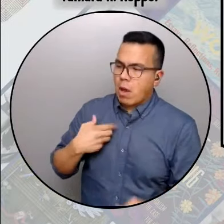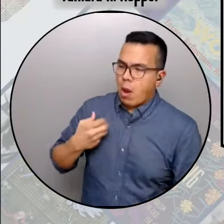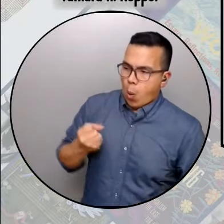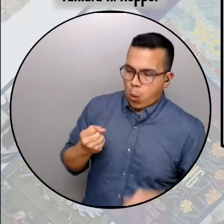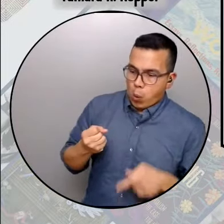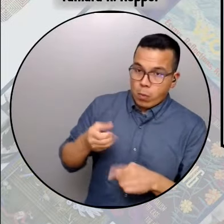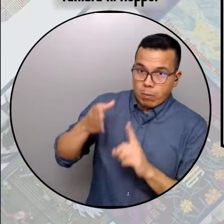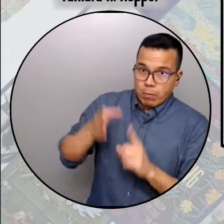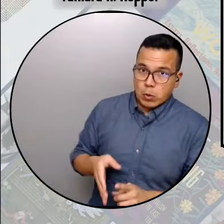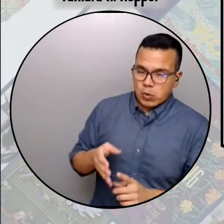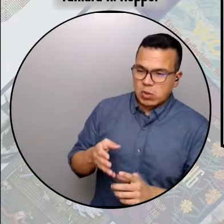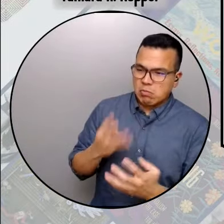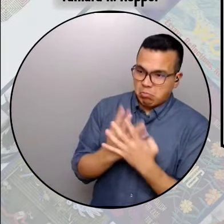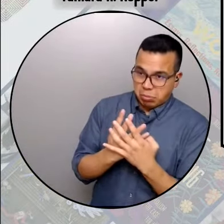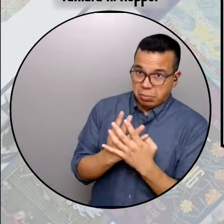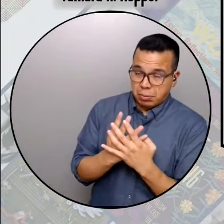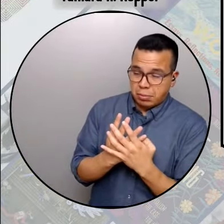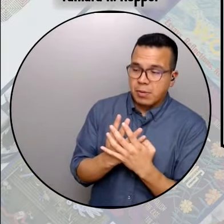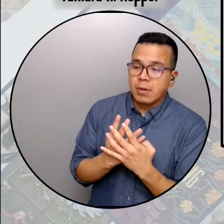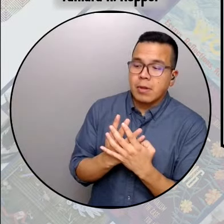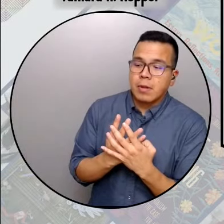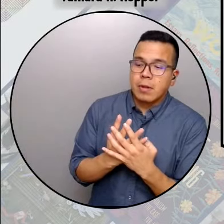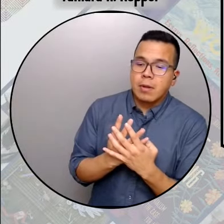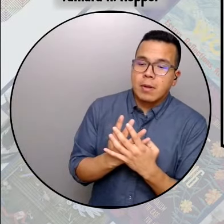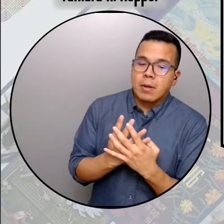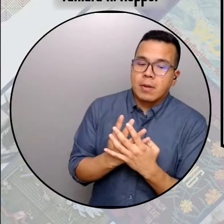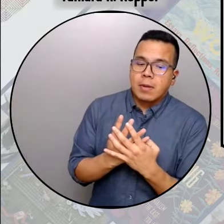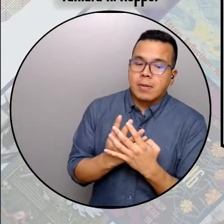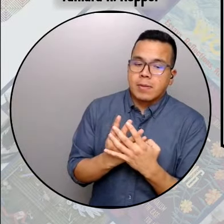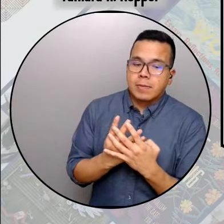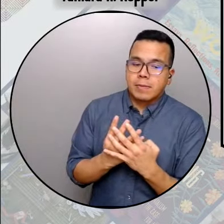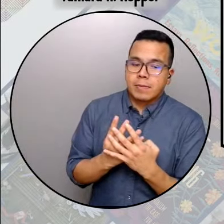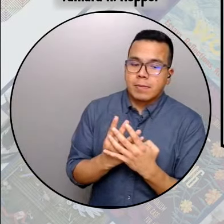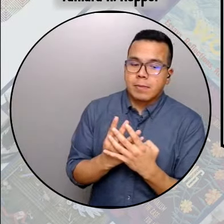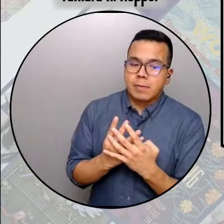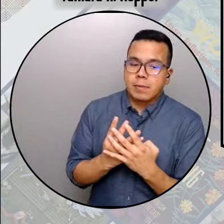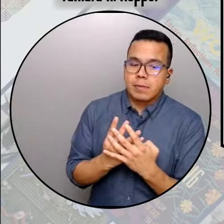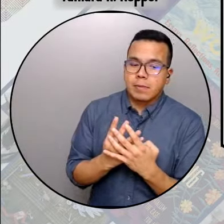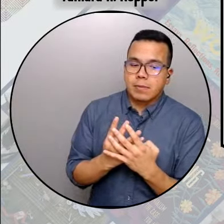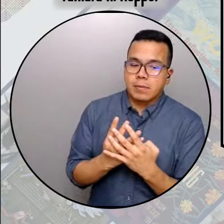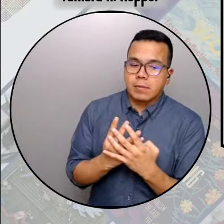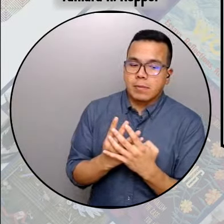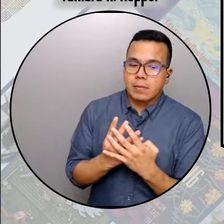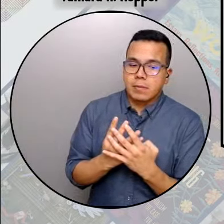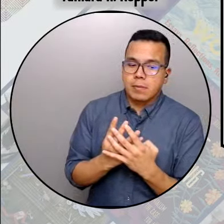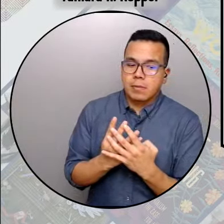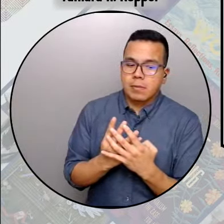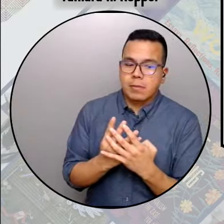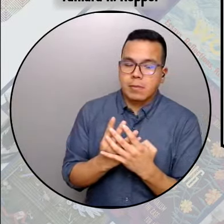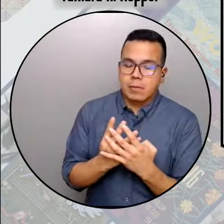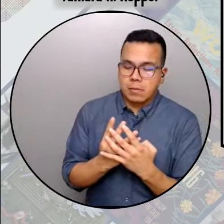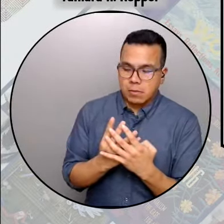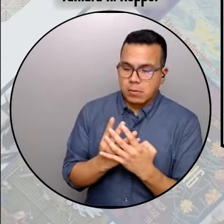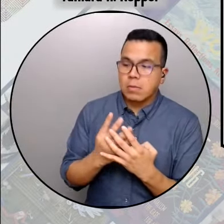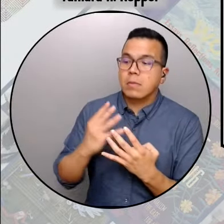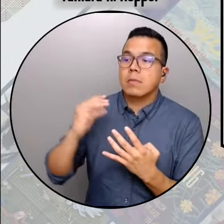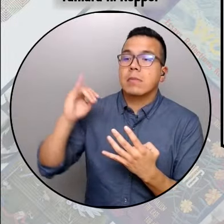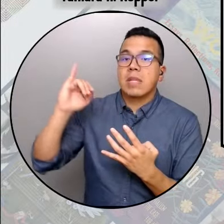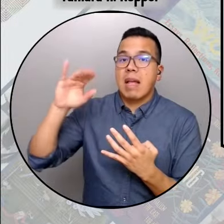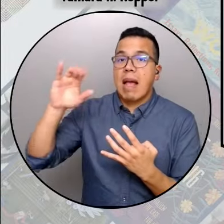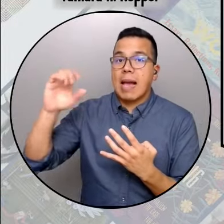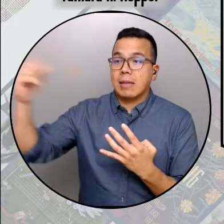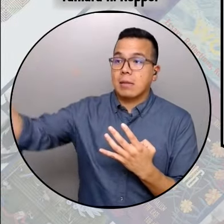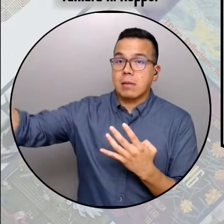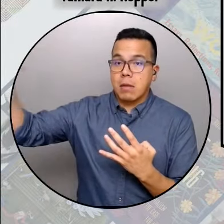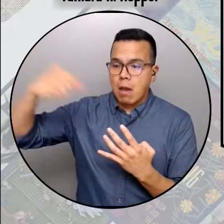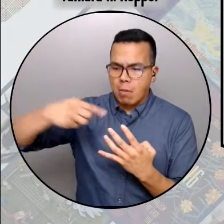right? And so forth, so that ICE can get there and kind of take them into custody, right?